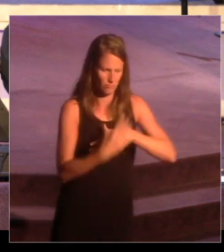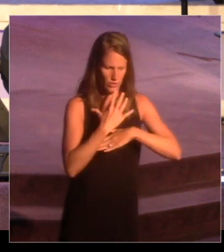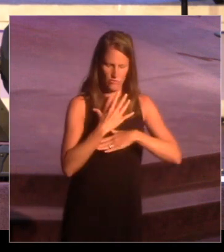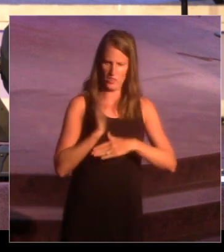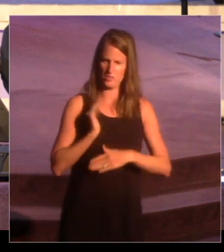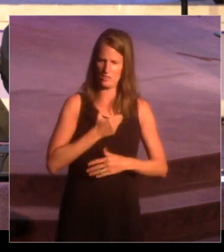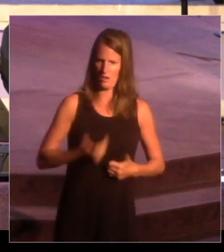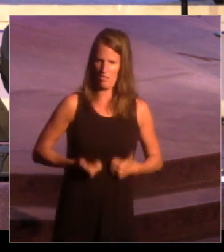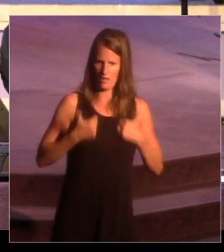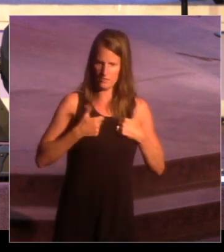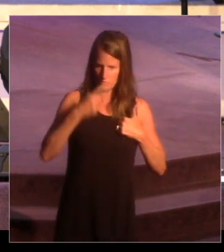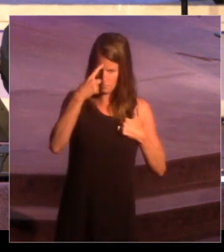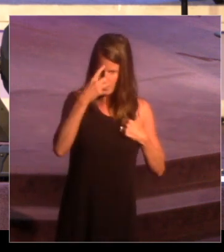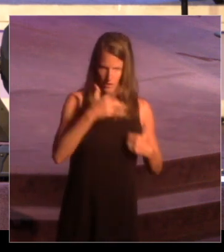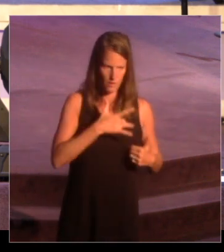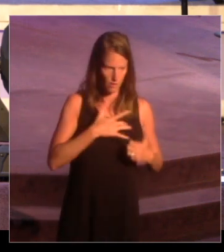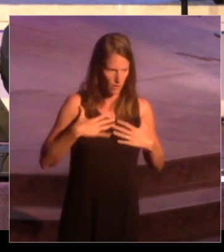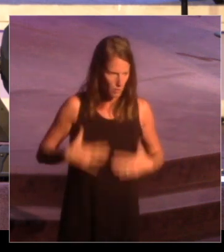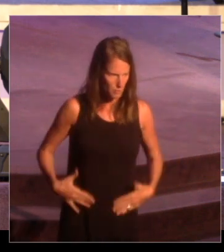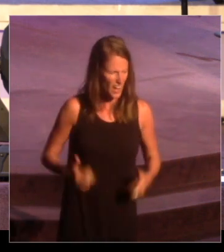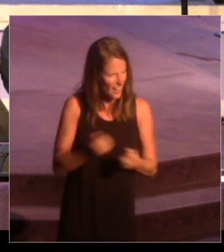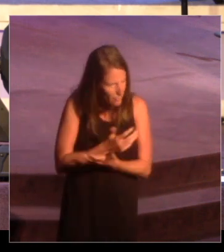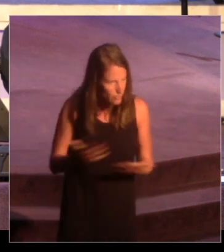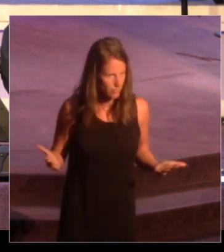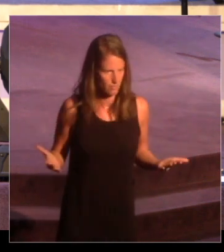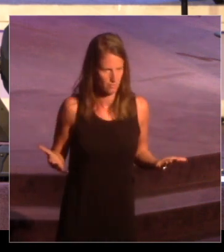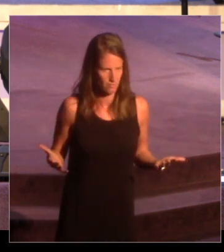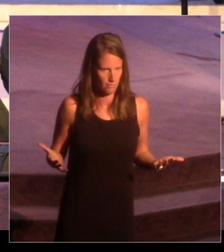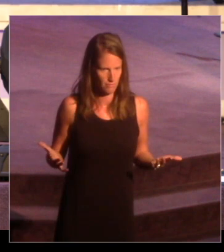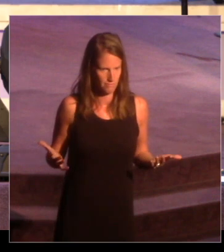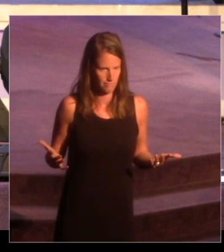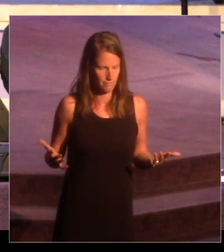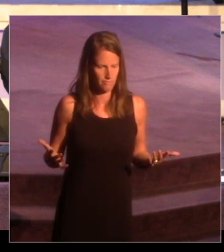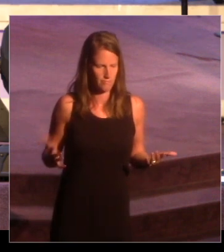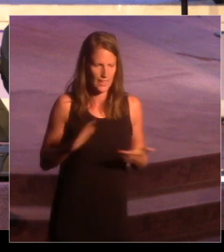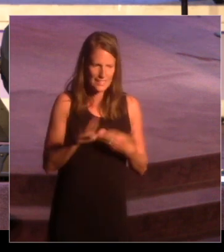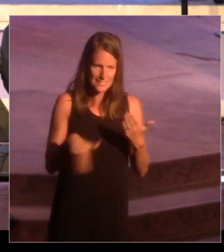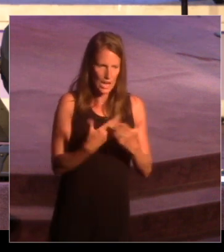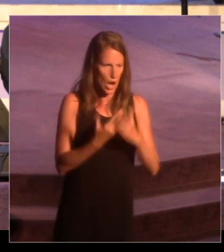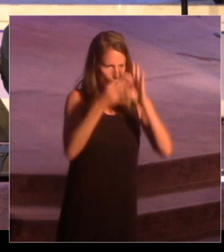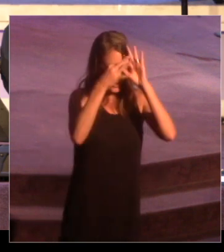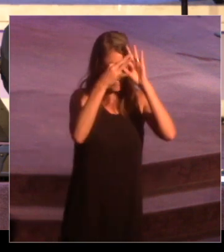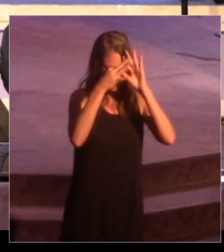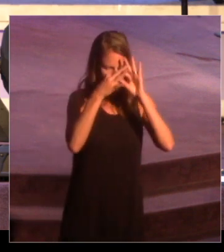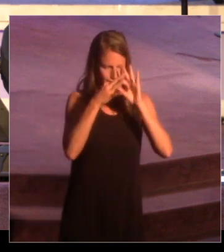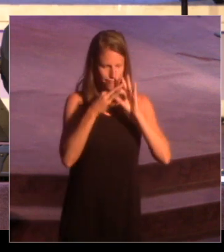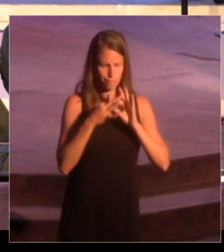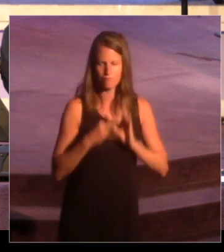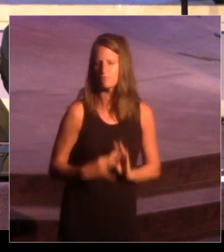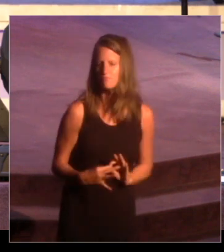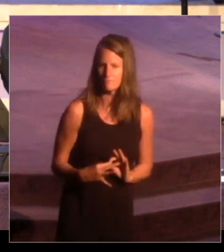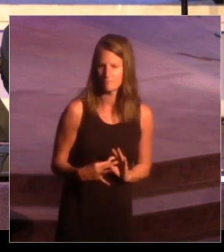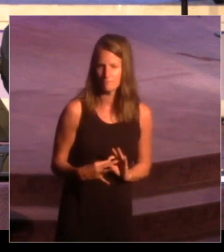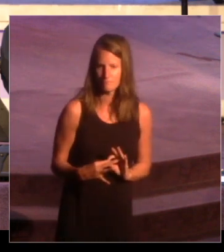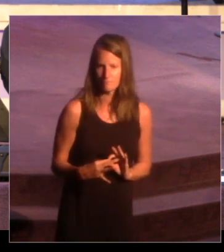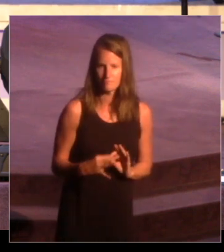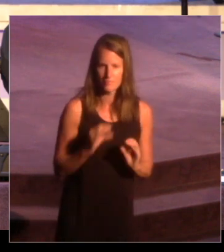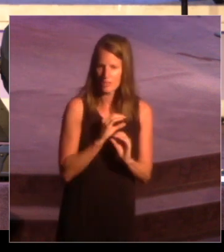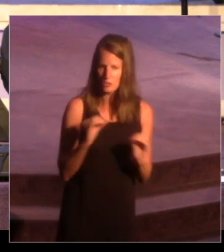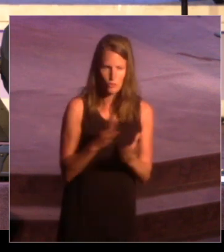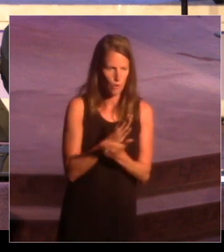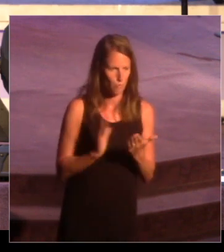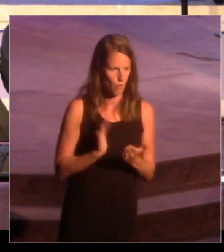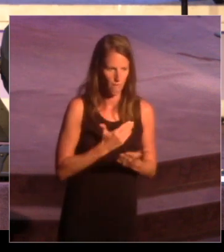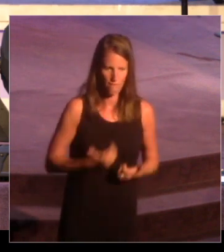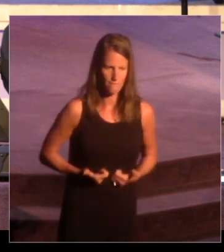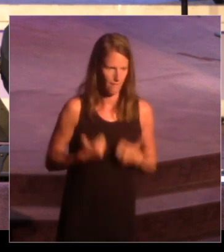us. Every single one of them. It's all connected. There is no area of our life, small